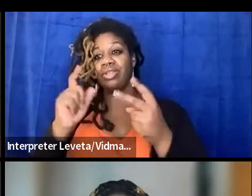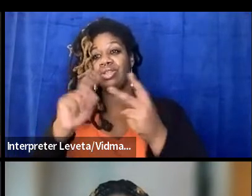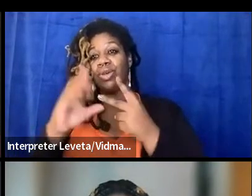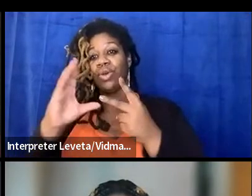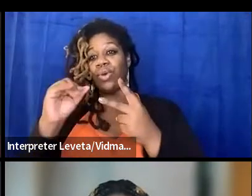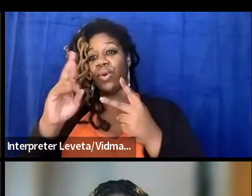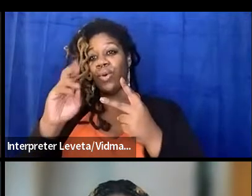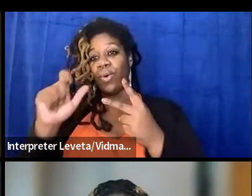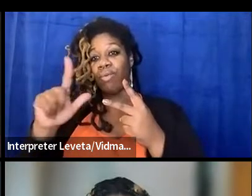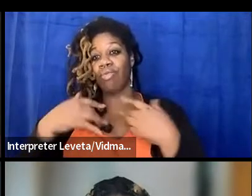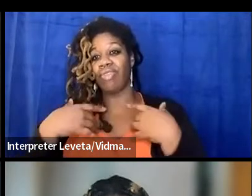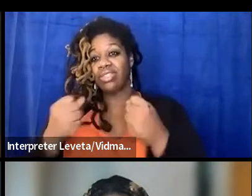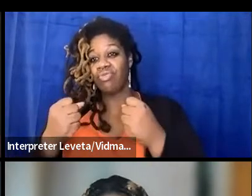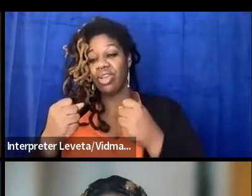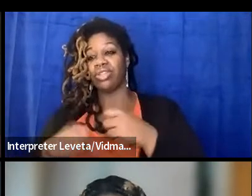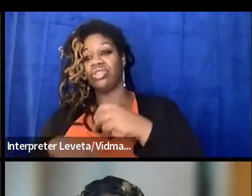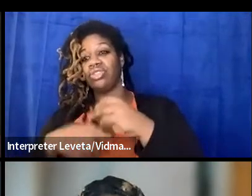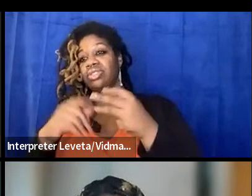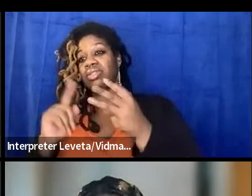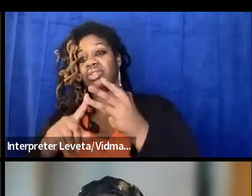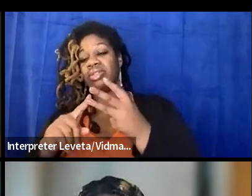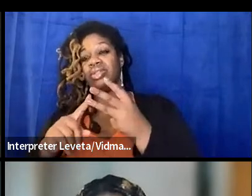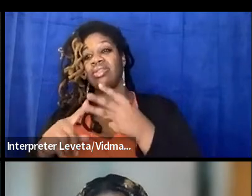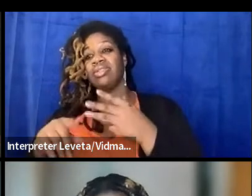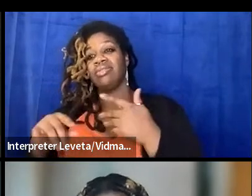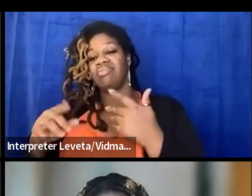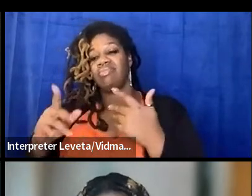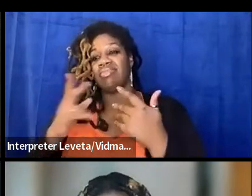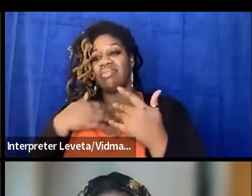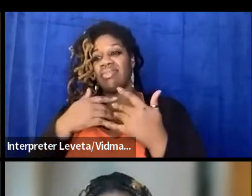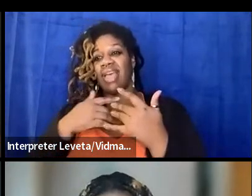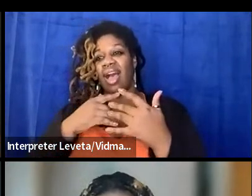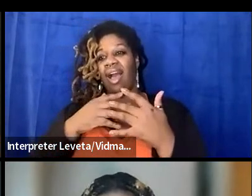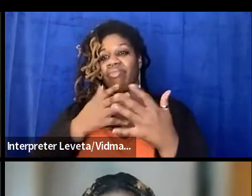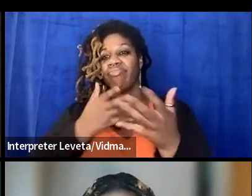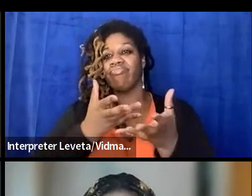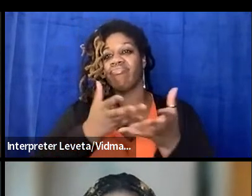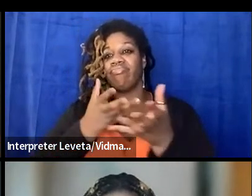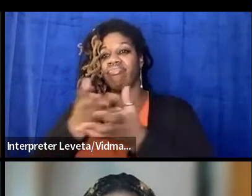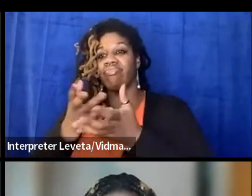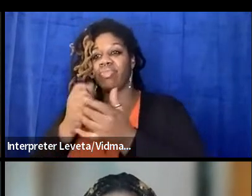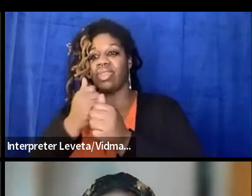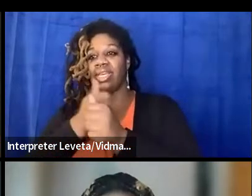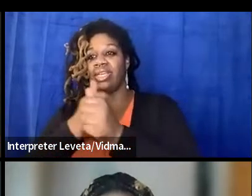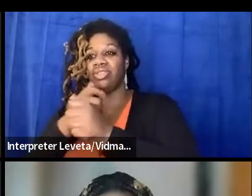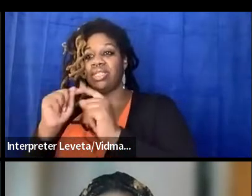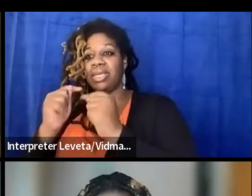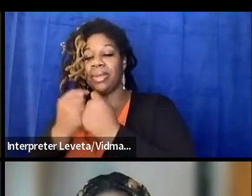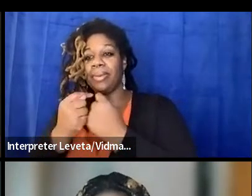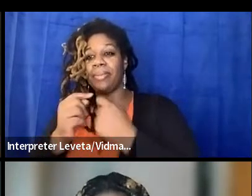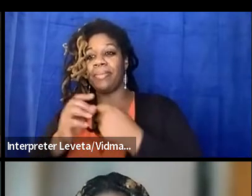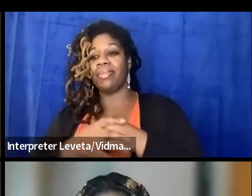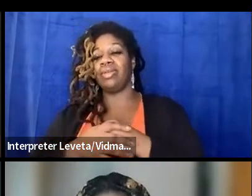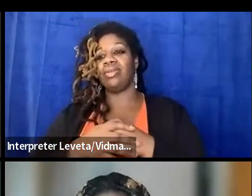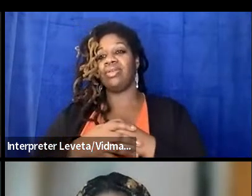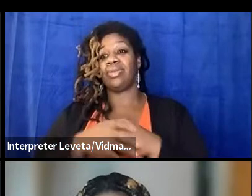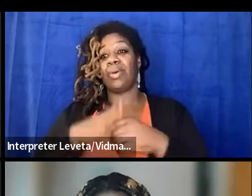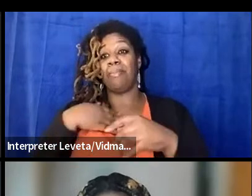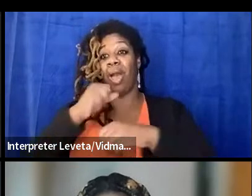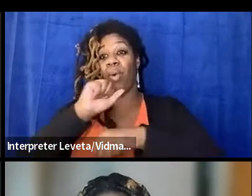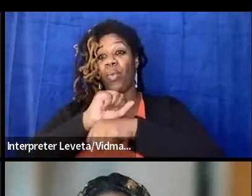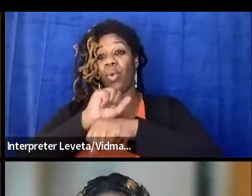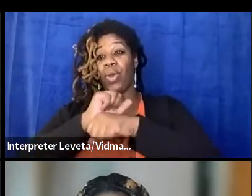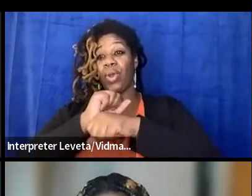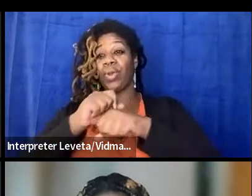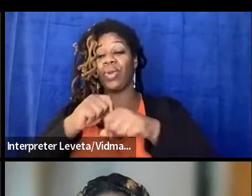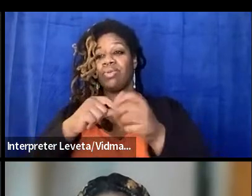plastic. And my workload for the day just honestly depends on what is due, like the urgency